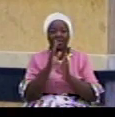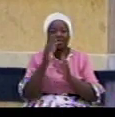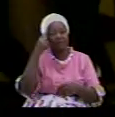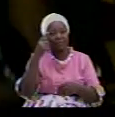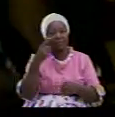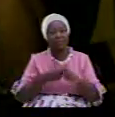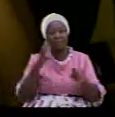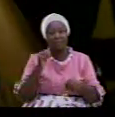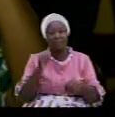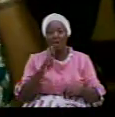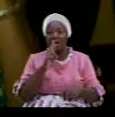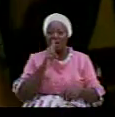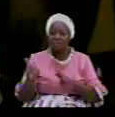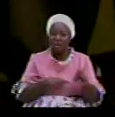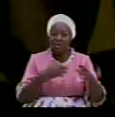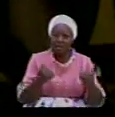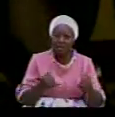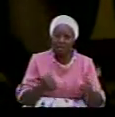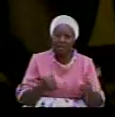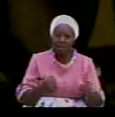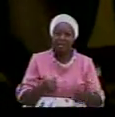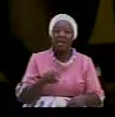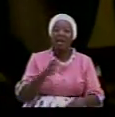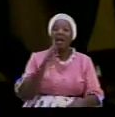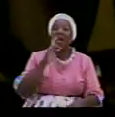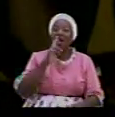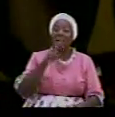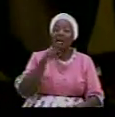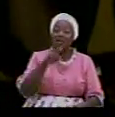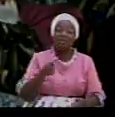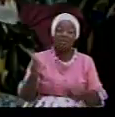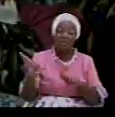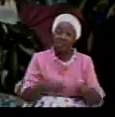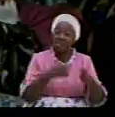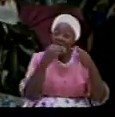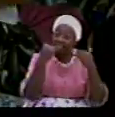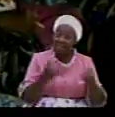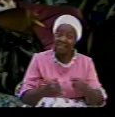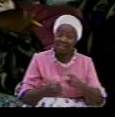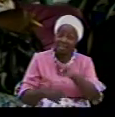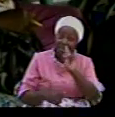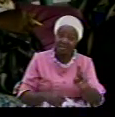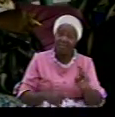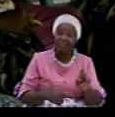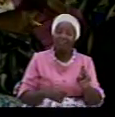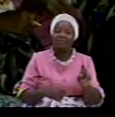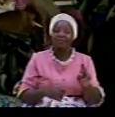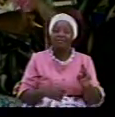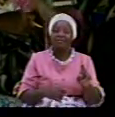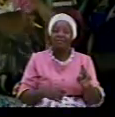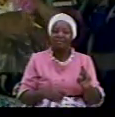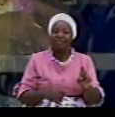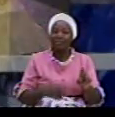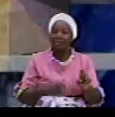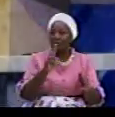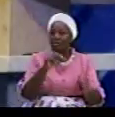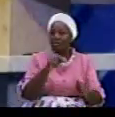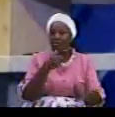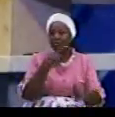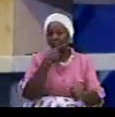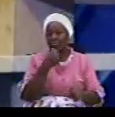ready? I said, are you ready? No pretense